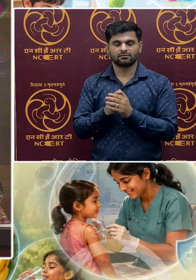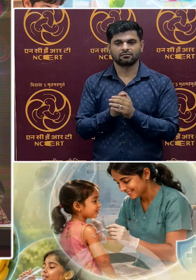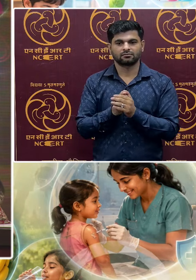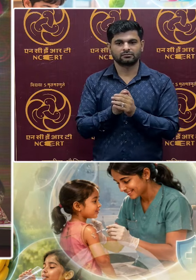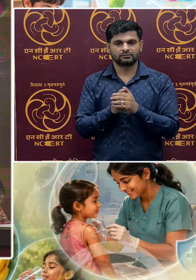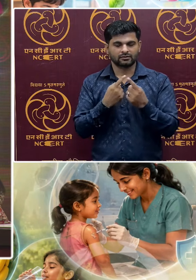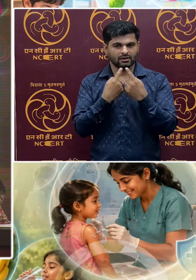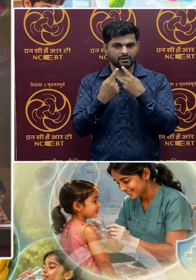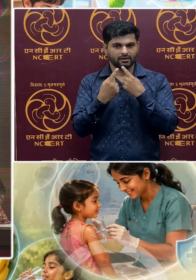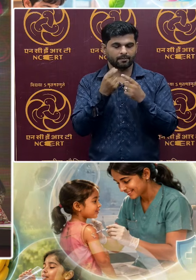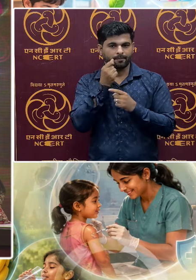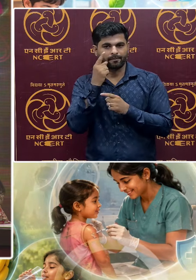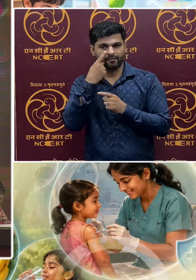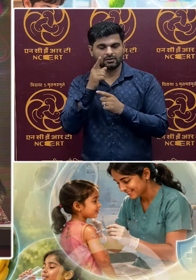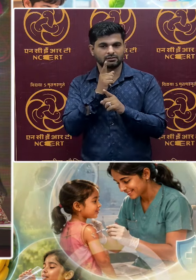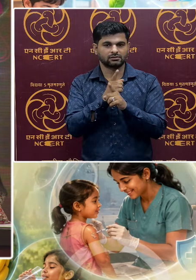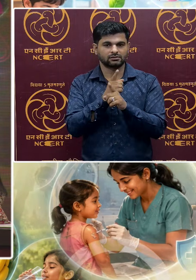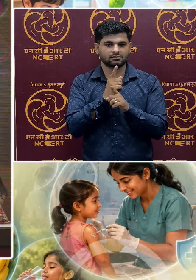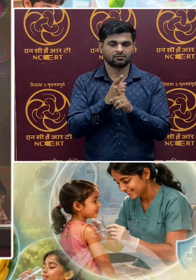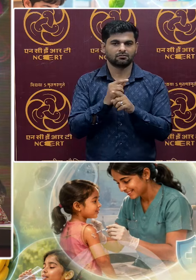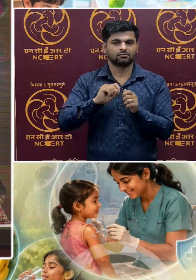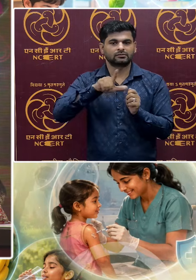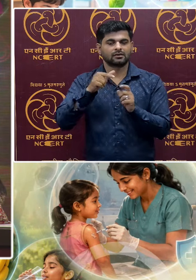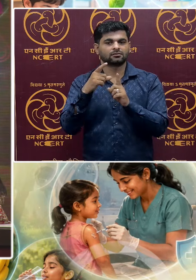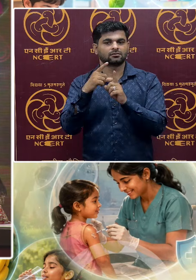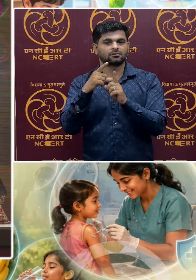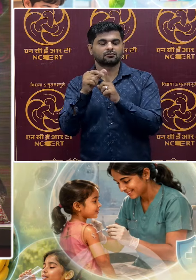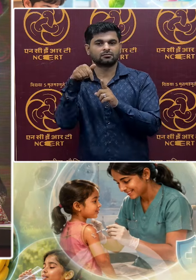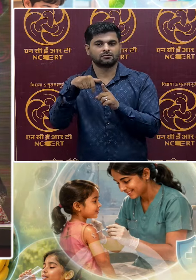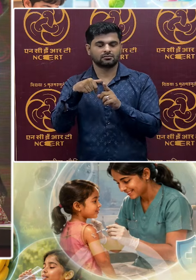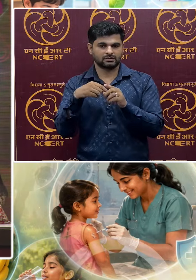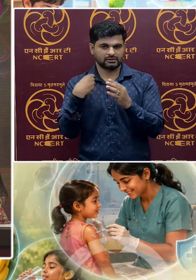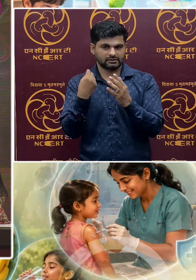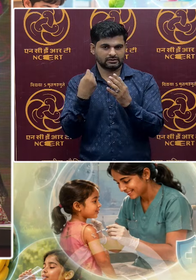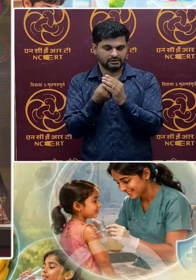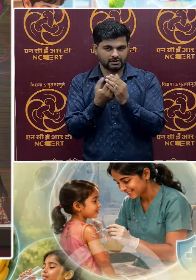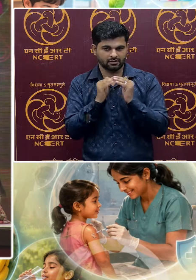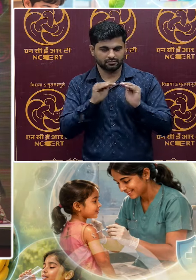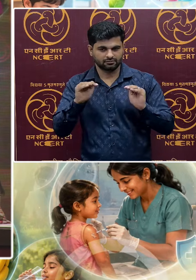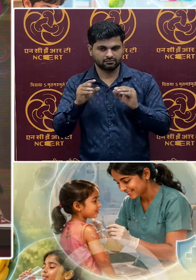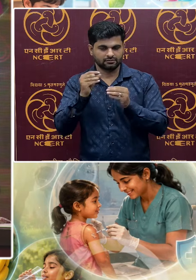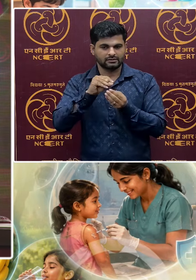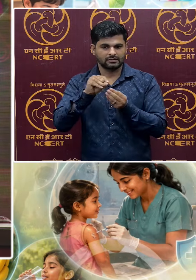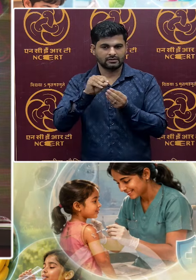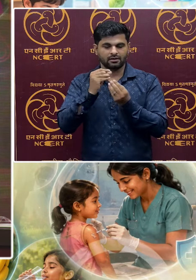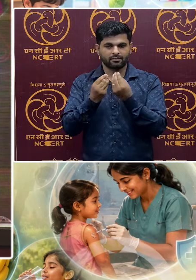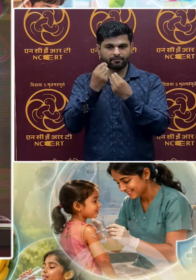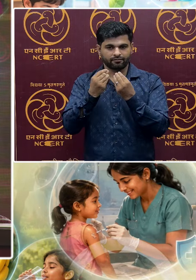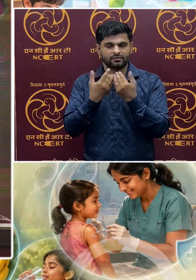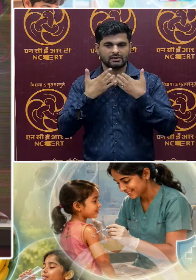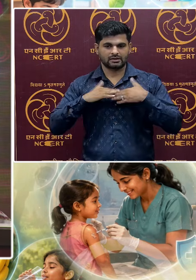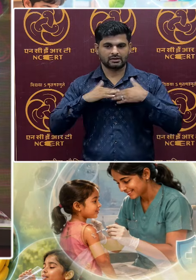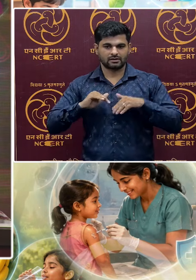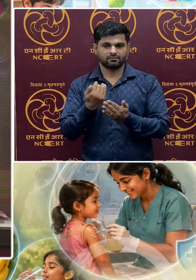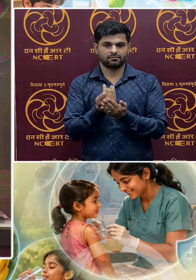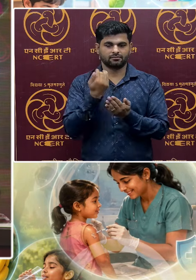even telling parents and teachers what all can they do to keep their child healthy and safe. Thank you once again.